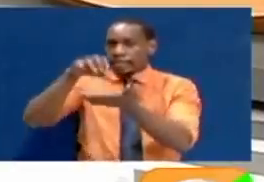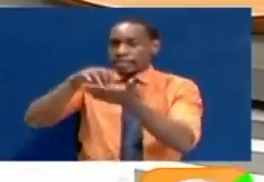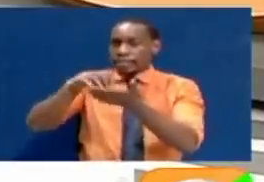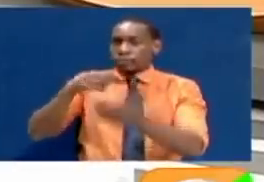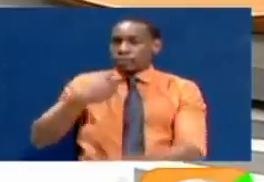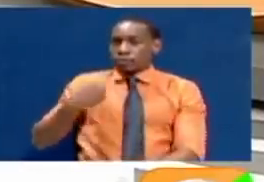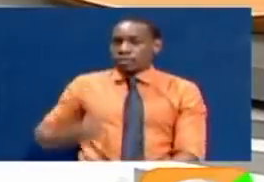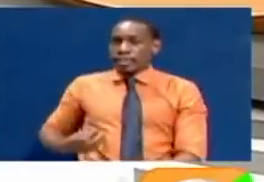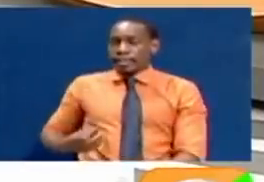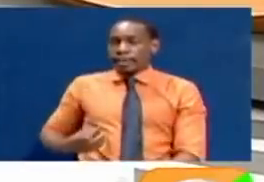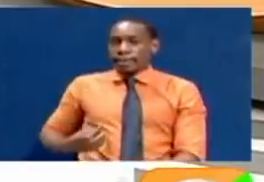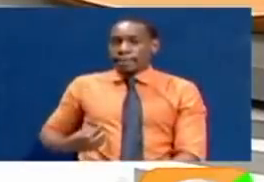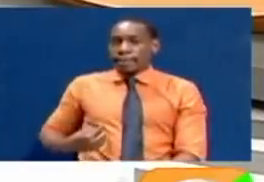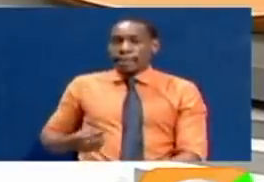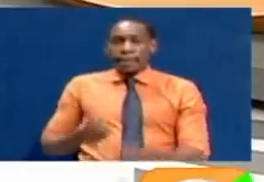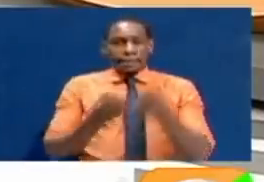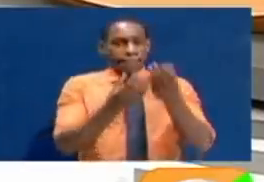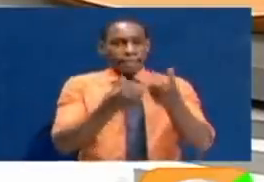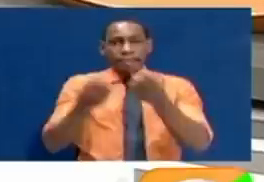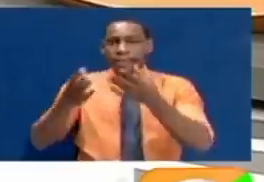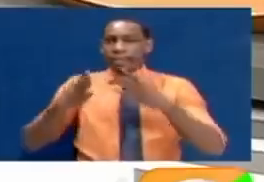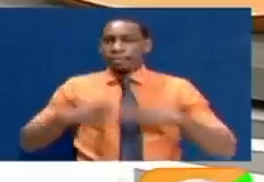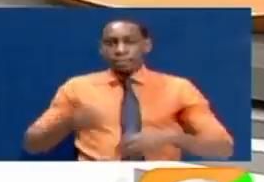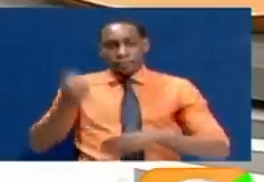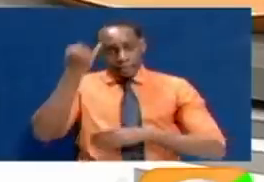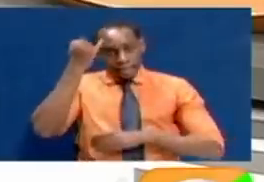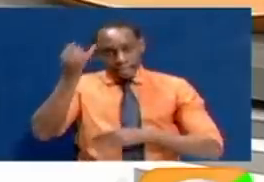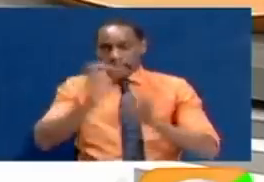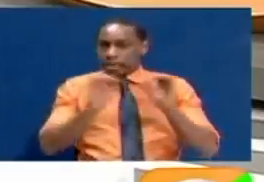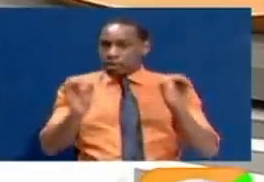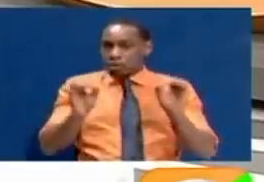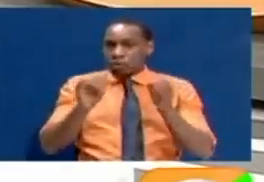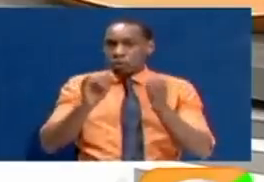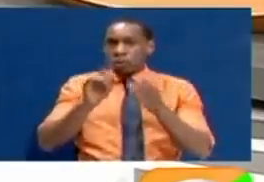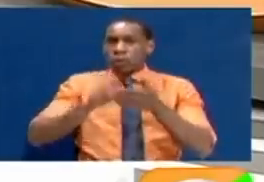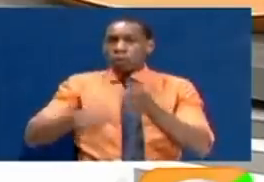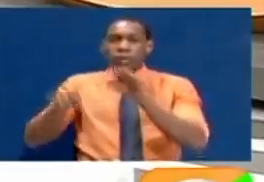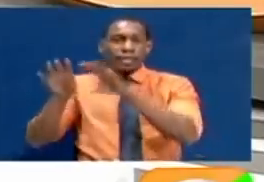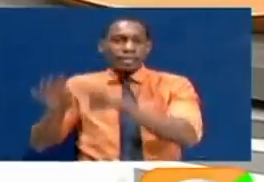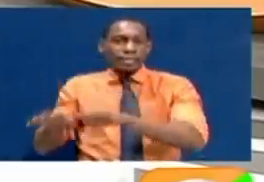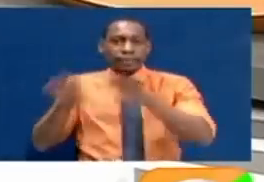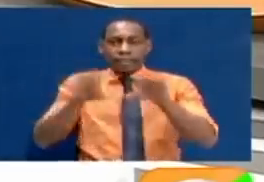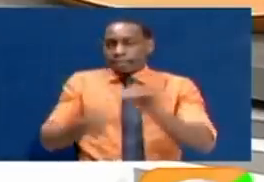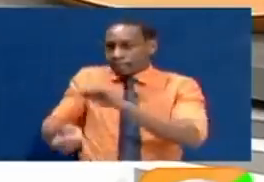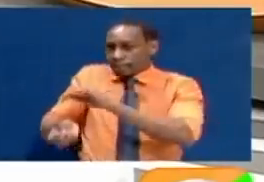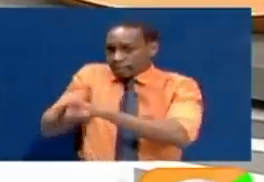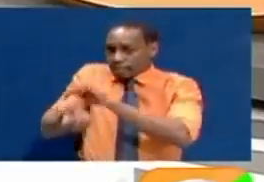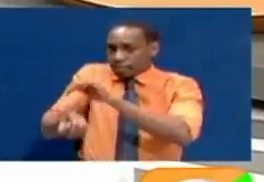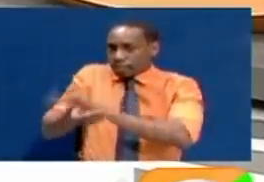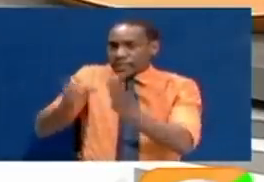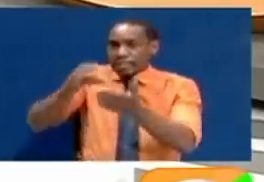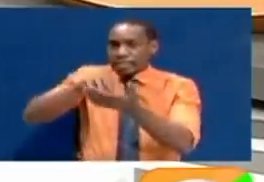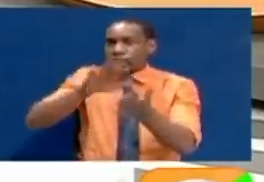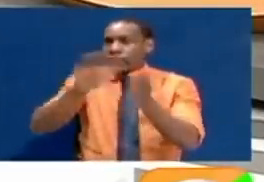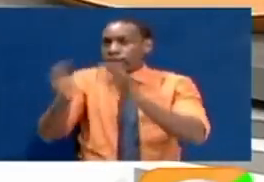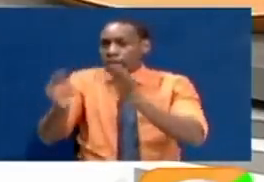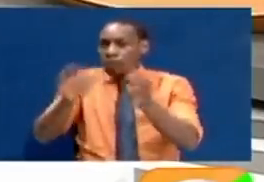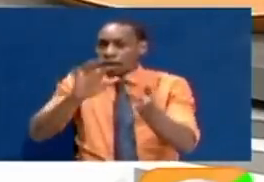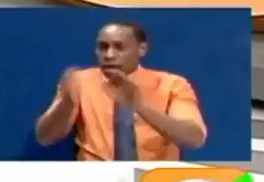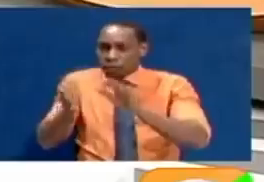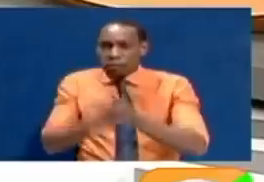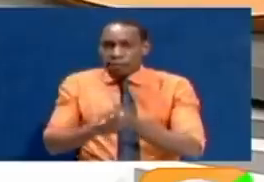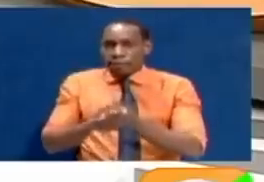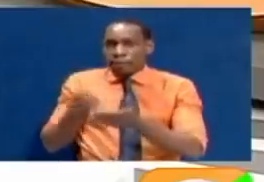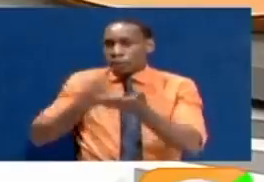in China. Many of us have no idea what you went through. Describe for us, what was it like